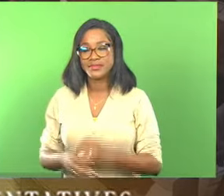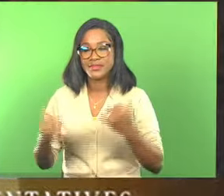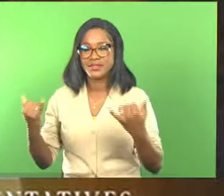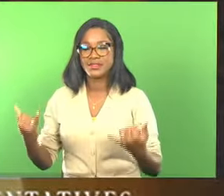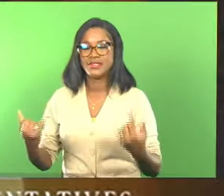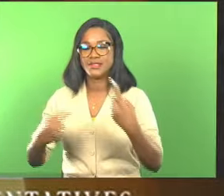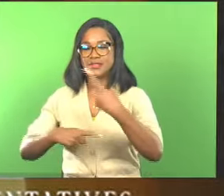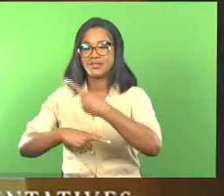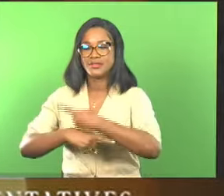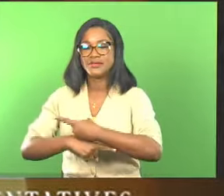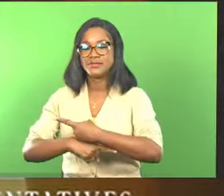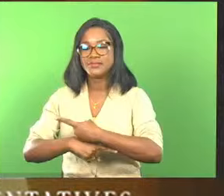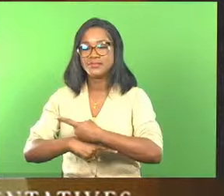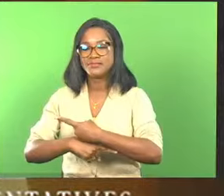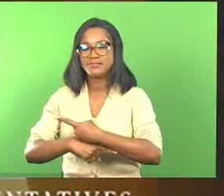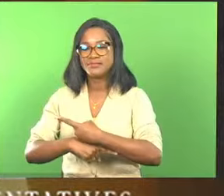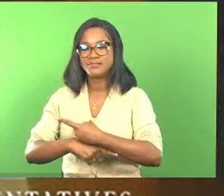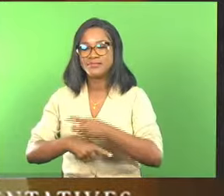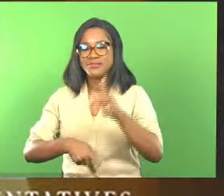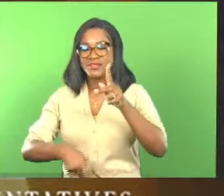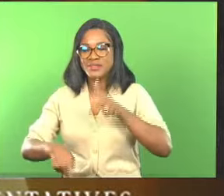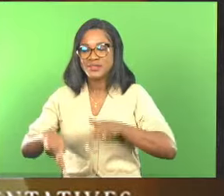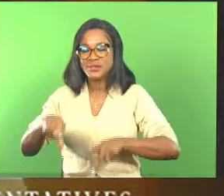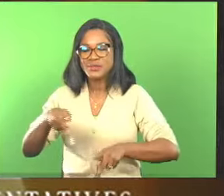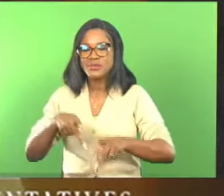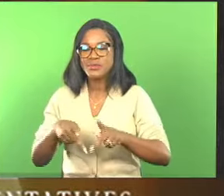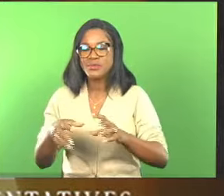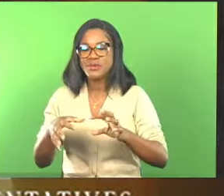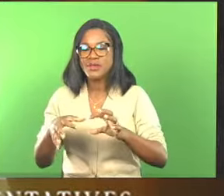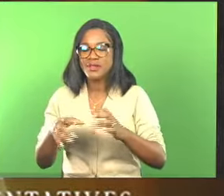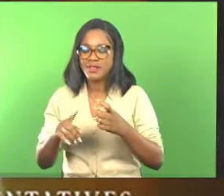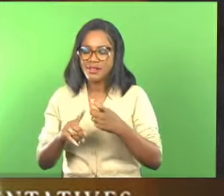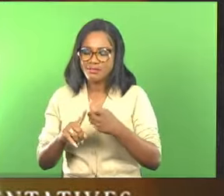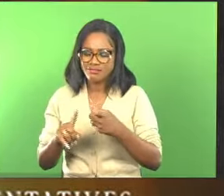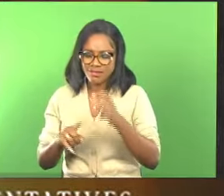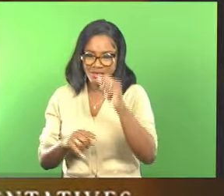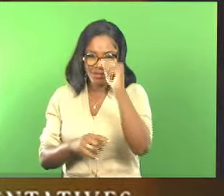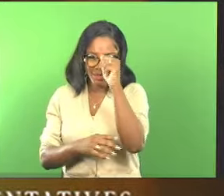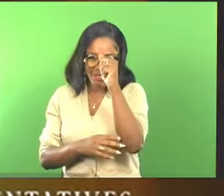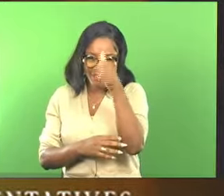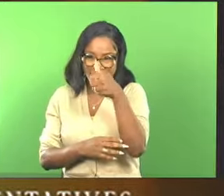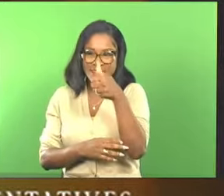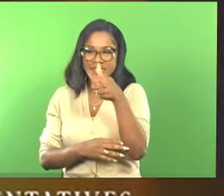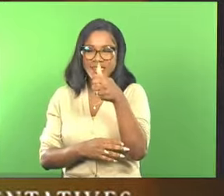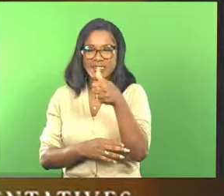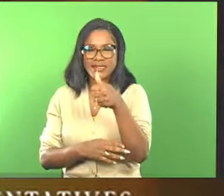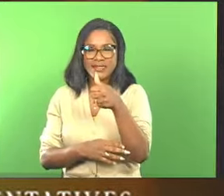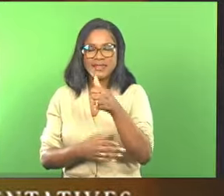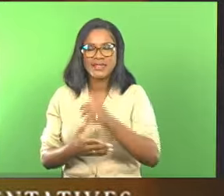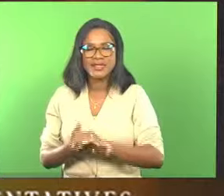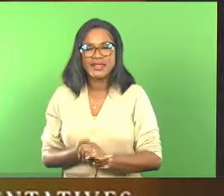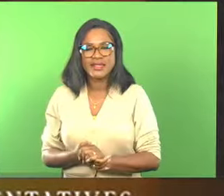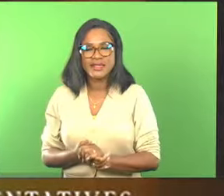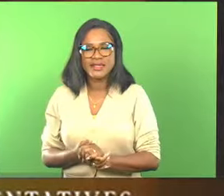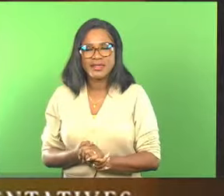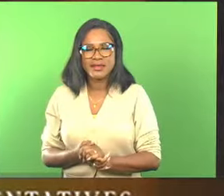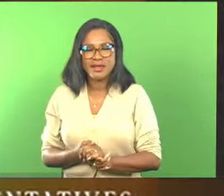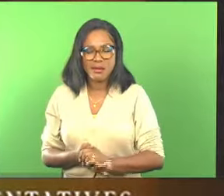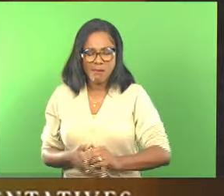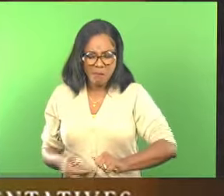Today, the people of Indian origin are proud